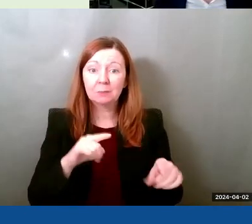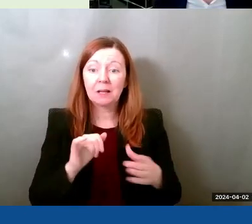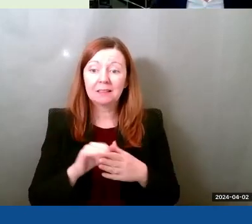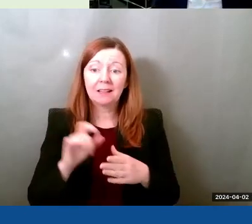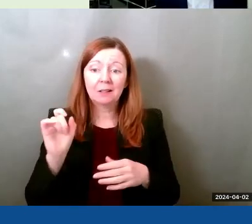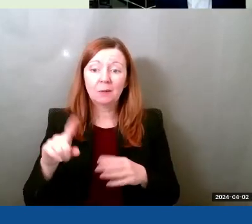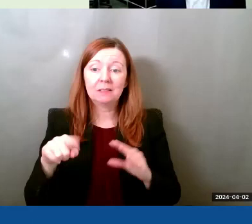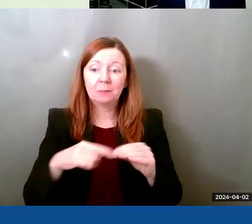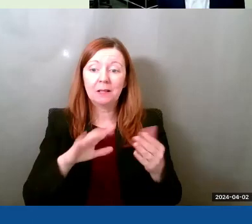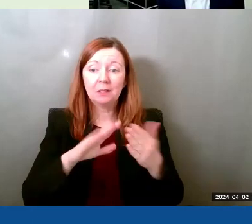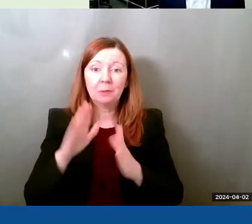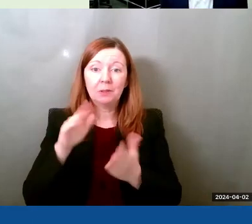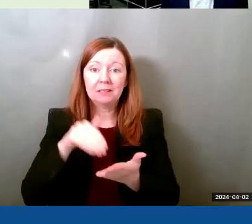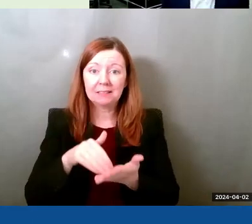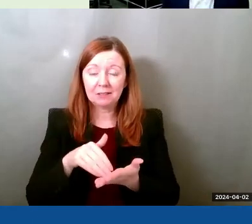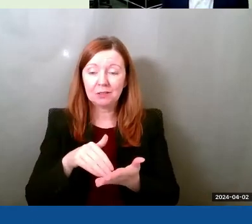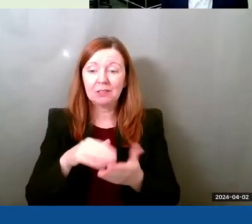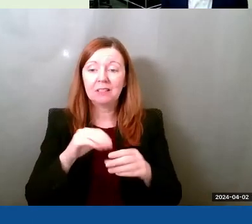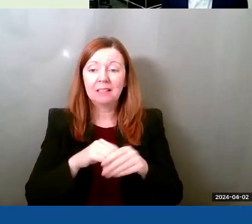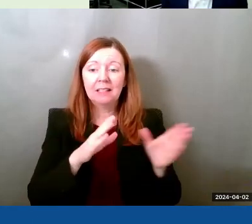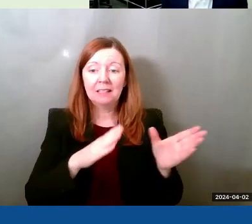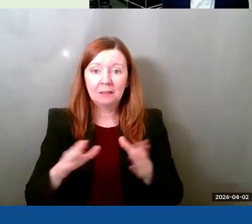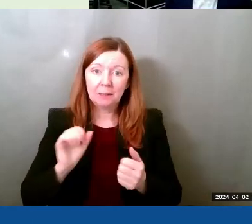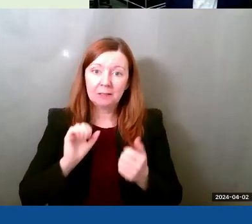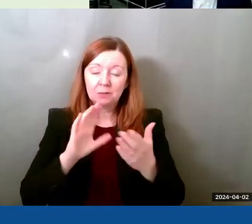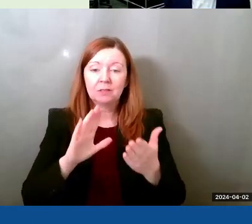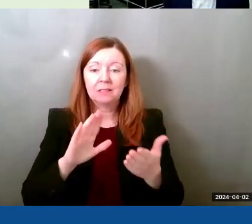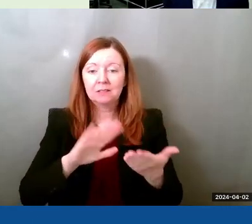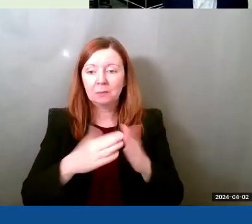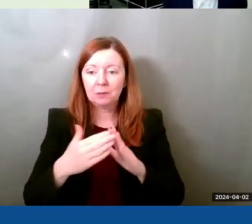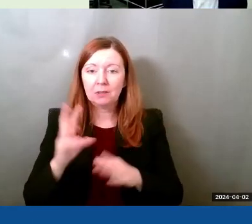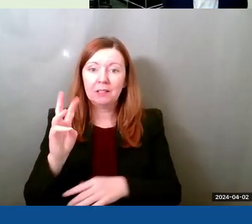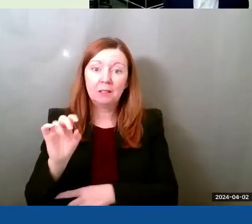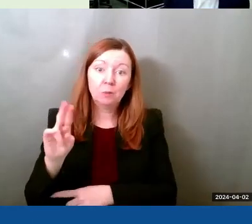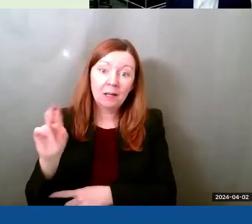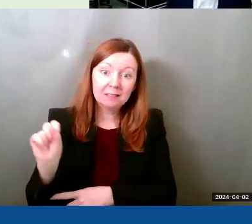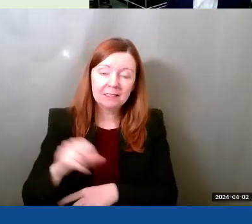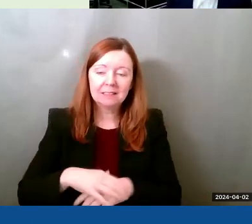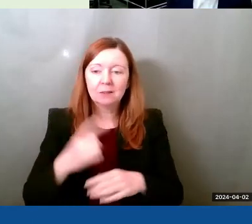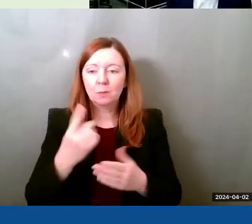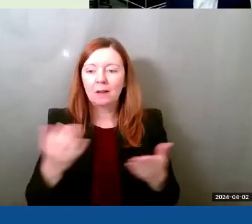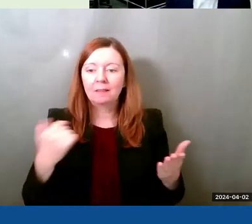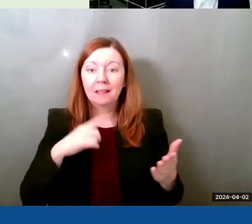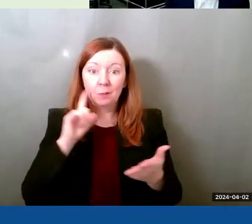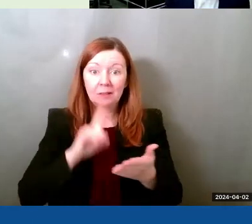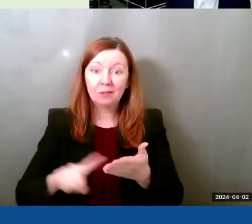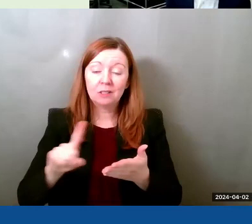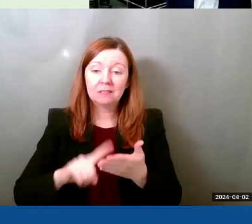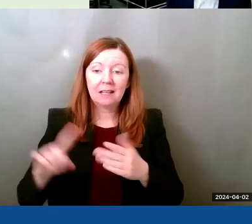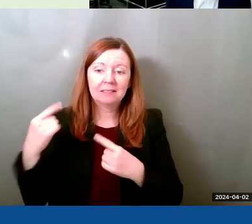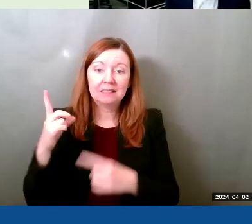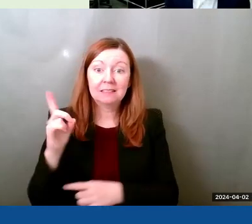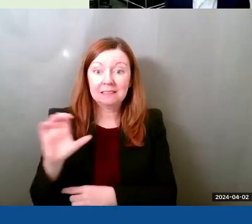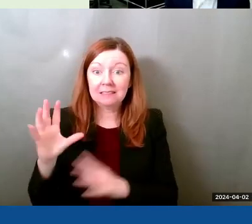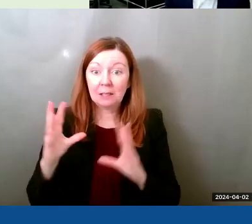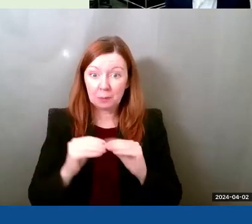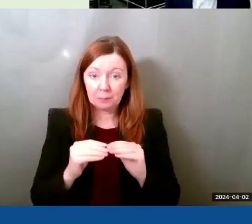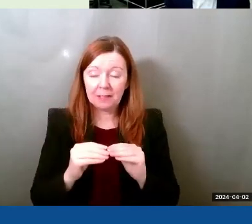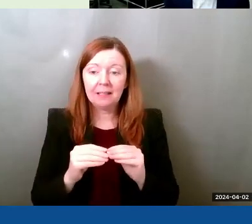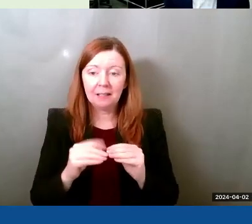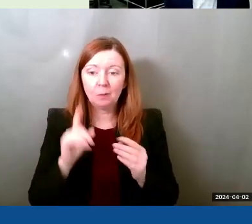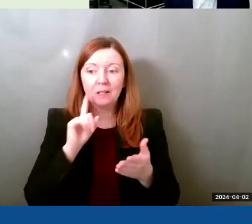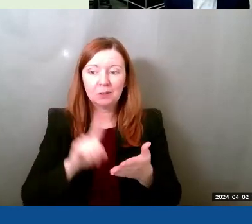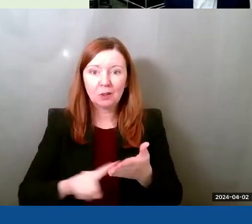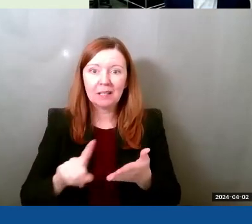was a question about community center in the plans to address community wellness. And, one of the things that we looked at since the December meeting was